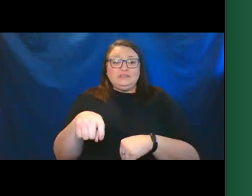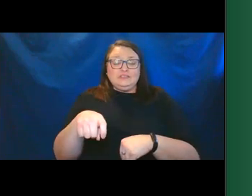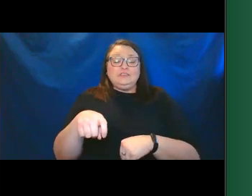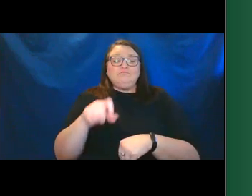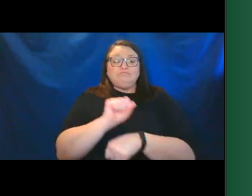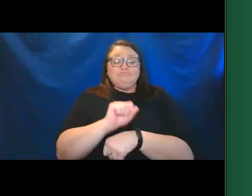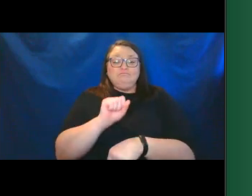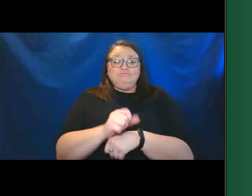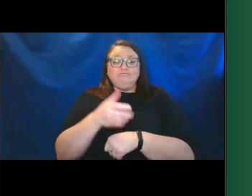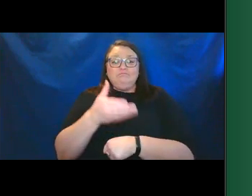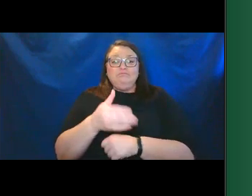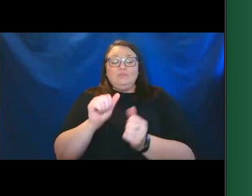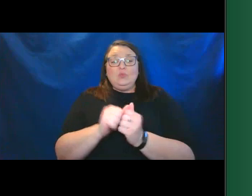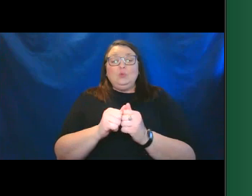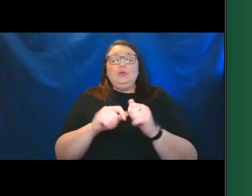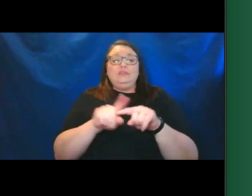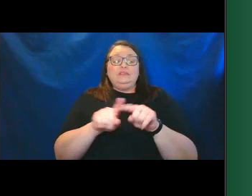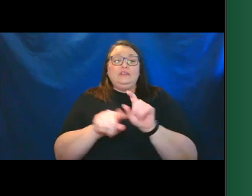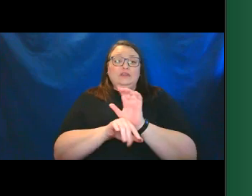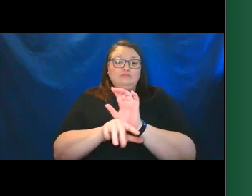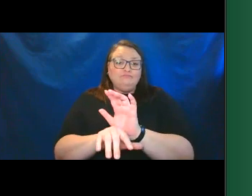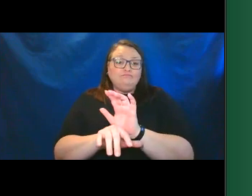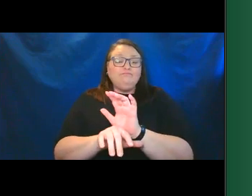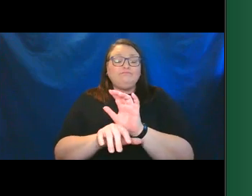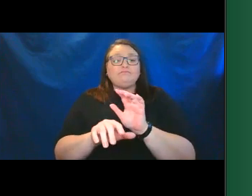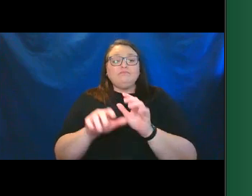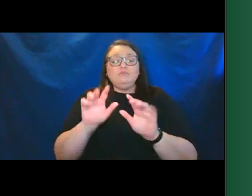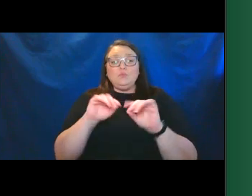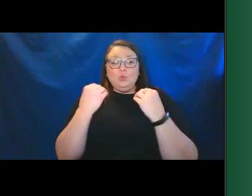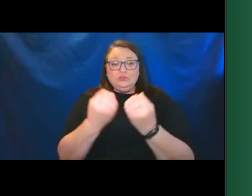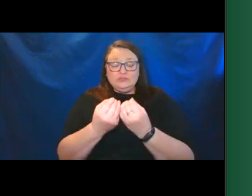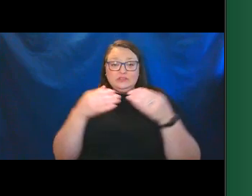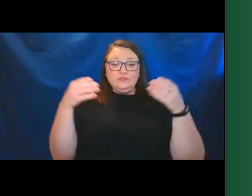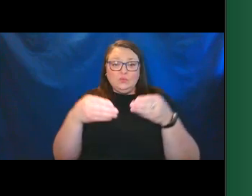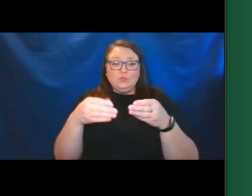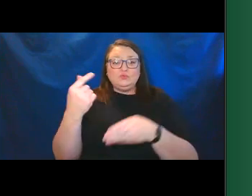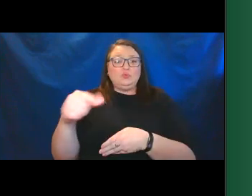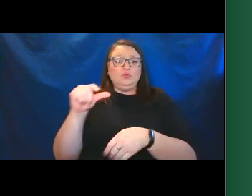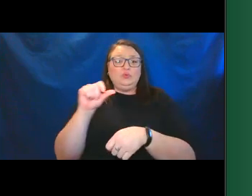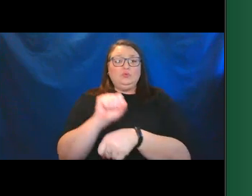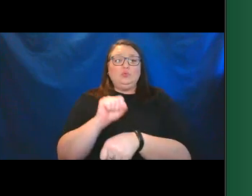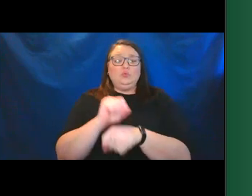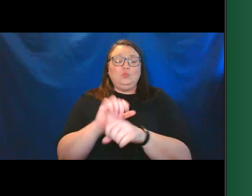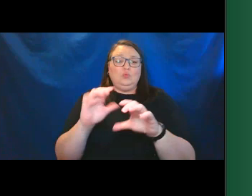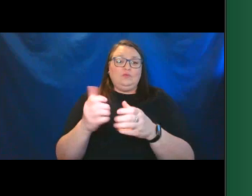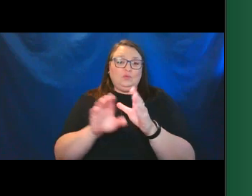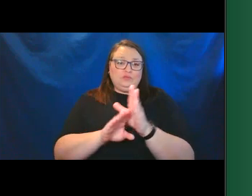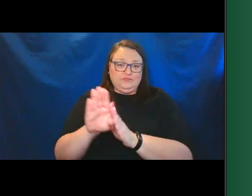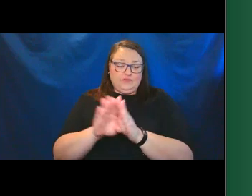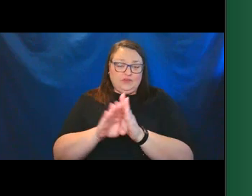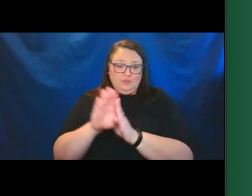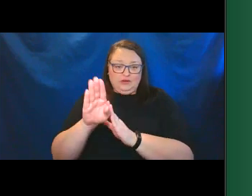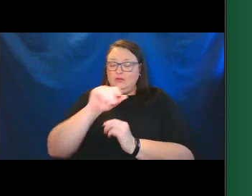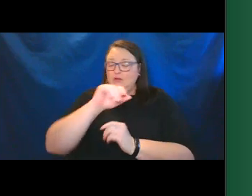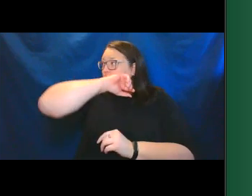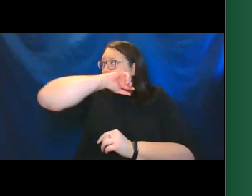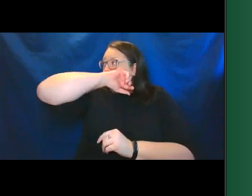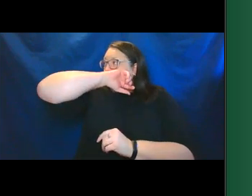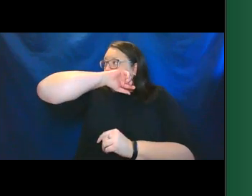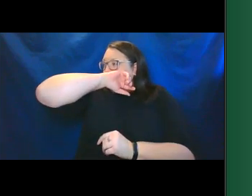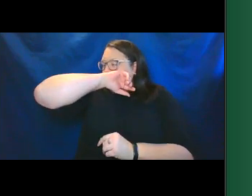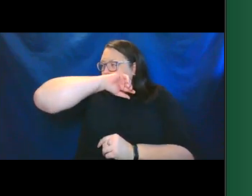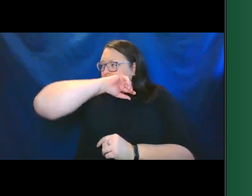working with grassroots organizations, all focused on green workforce development. And we all were running into the